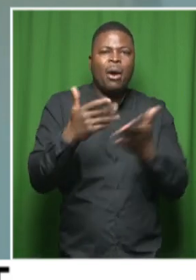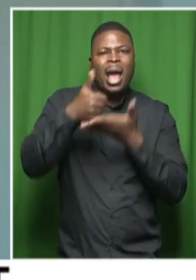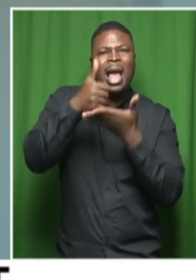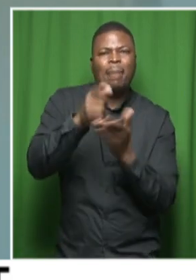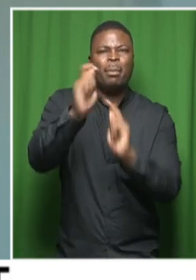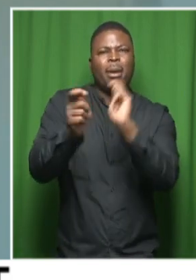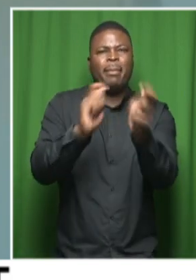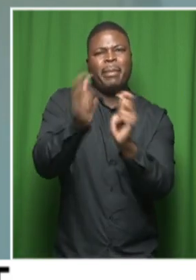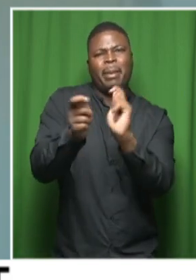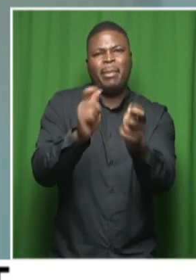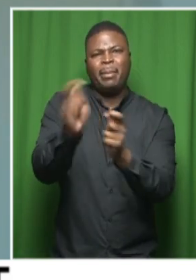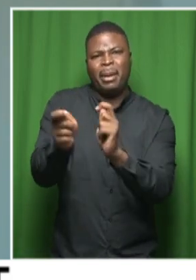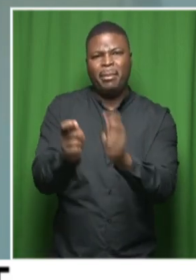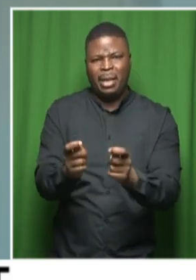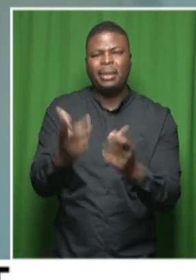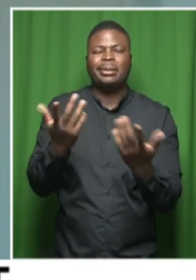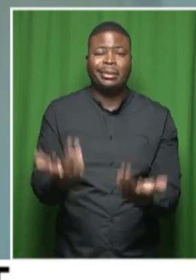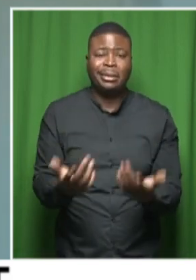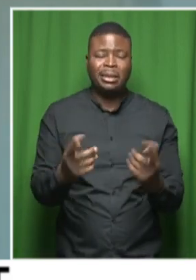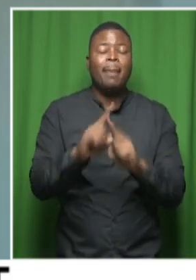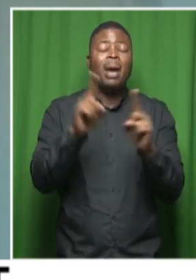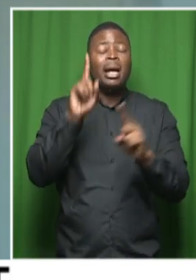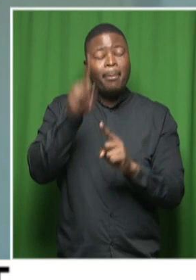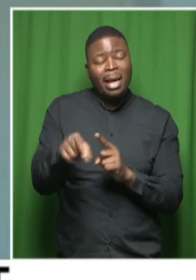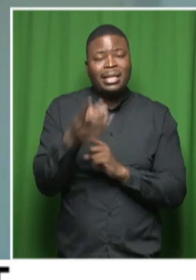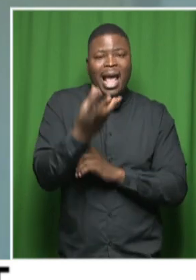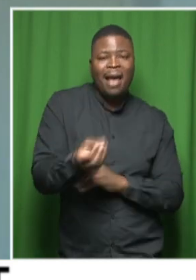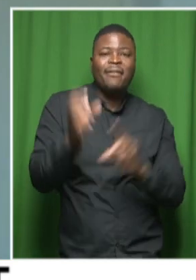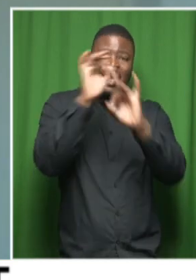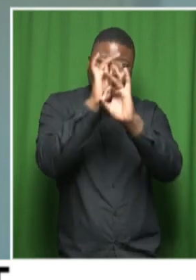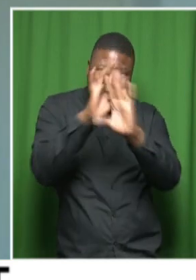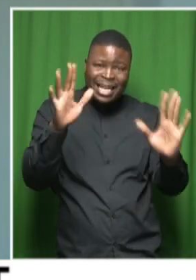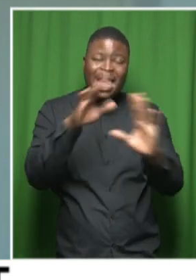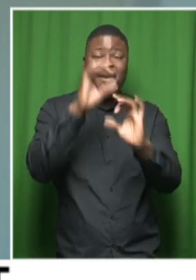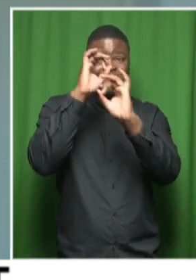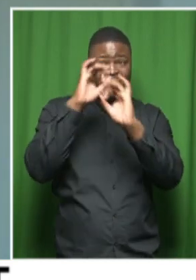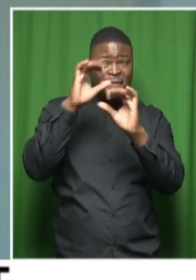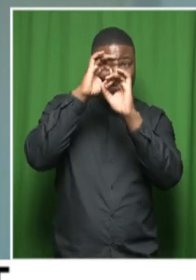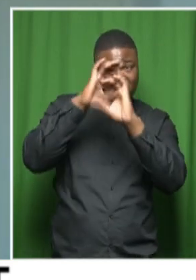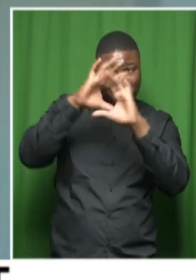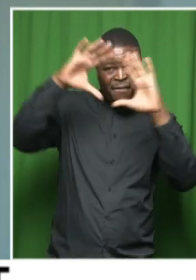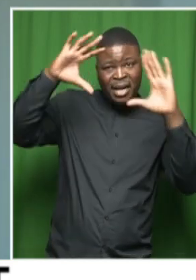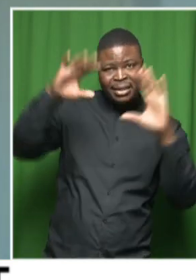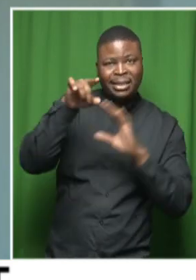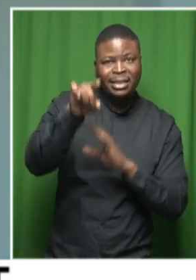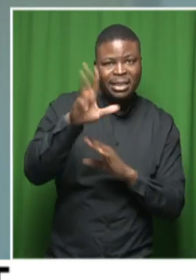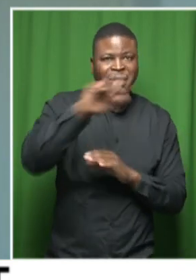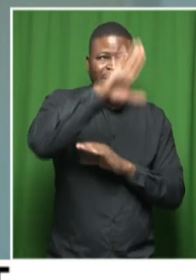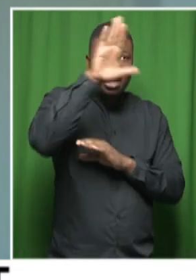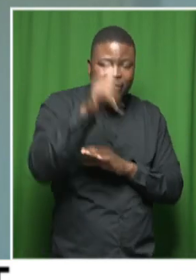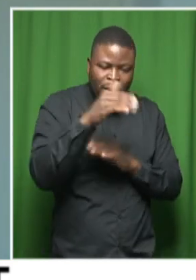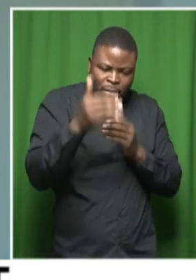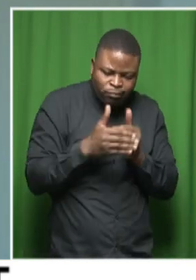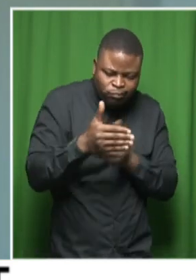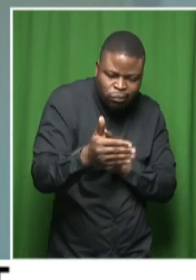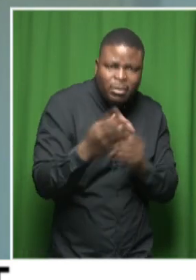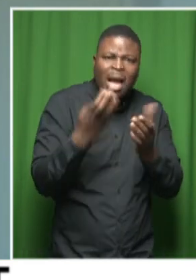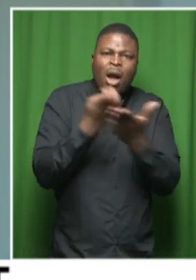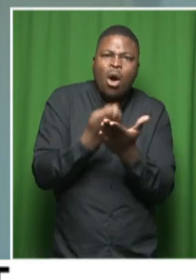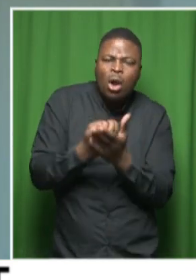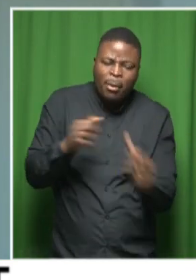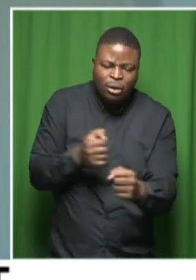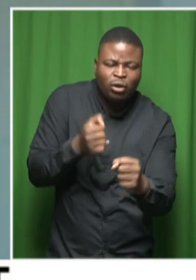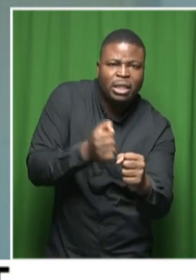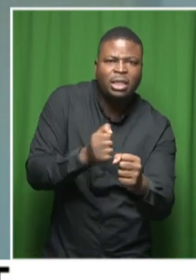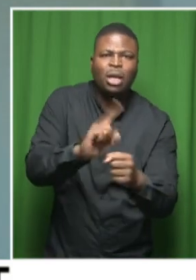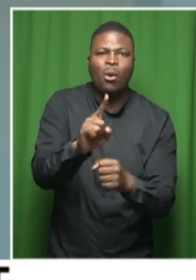a very clear vision on what economic sectors in this country we deem to be strategic. So that when you increase